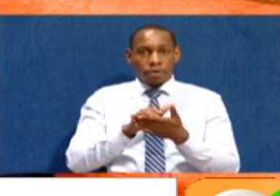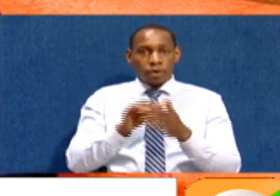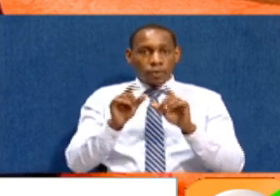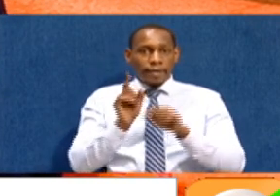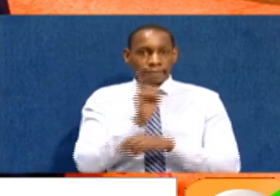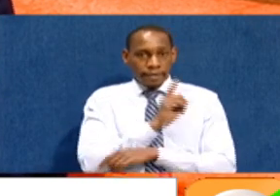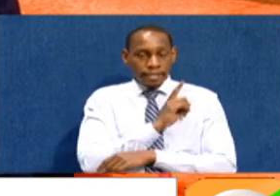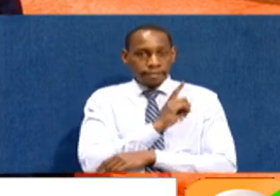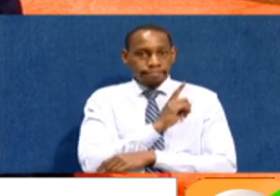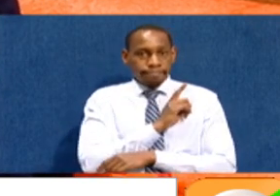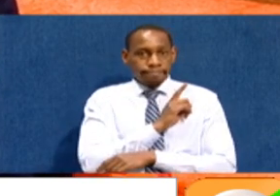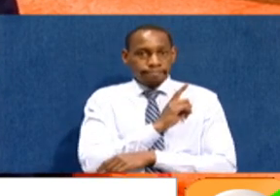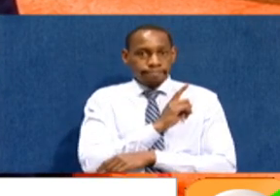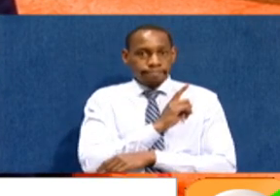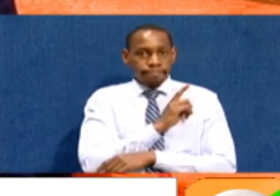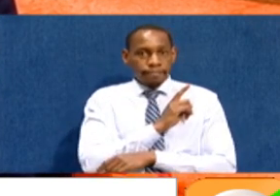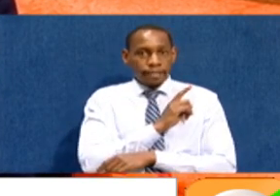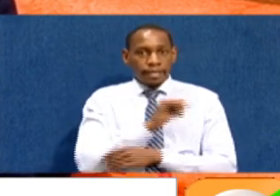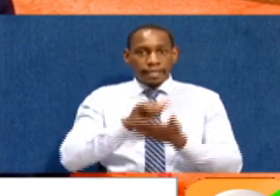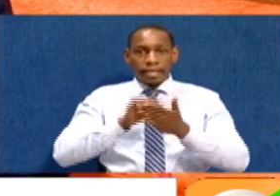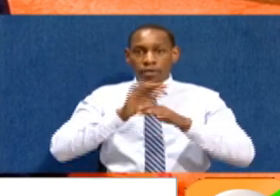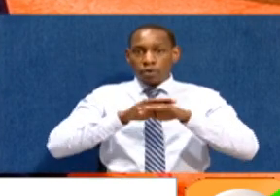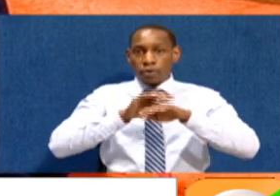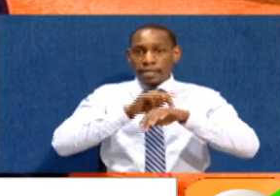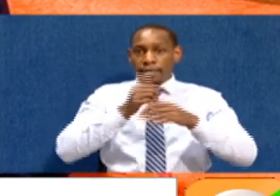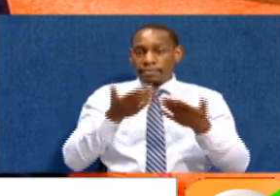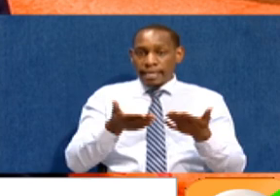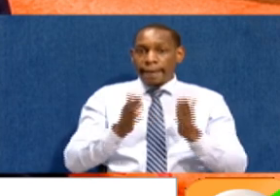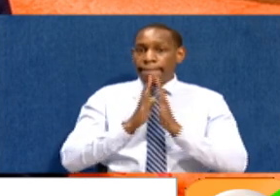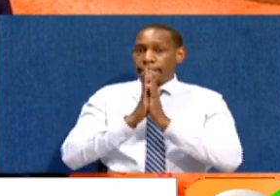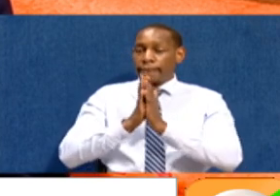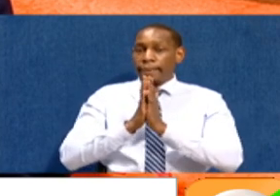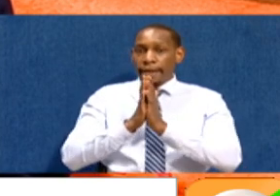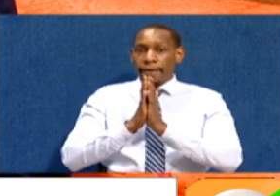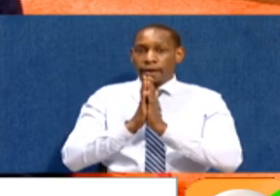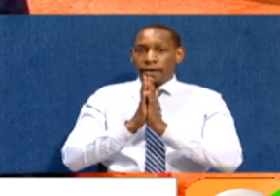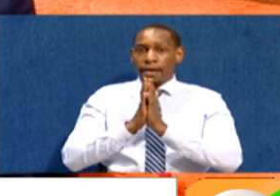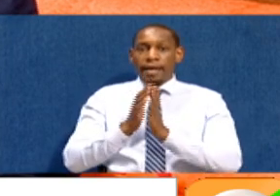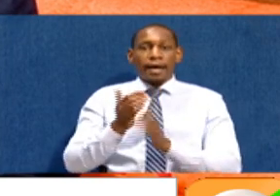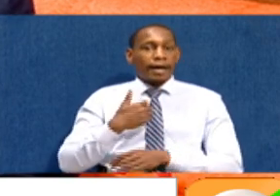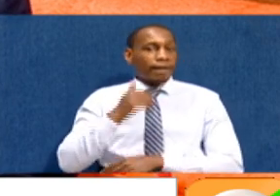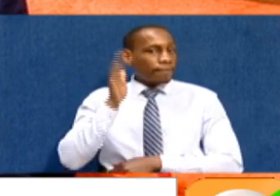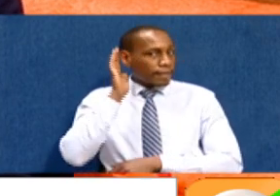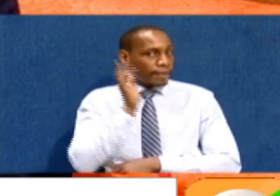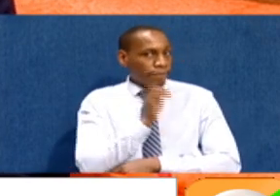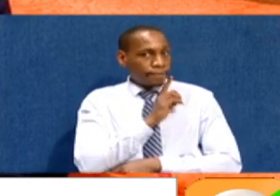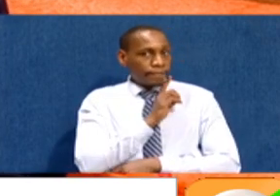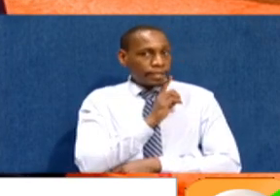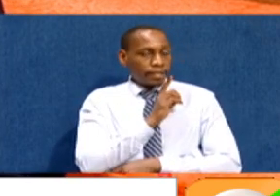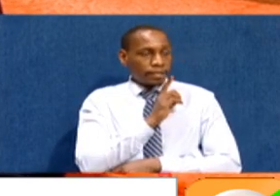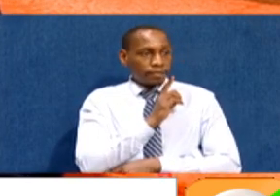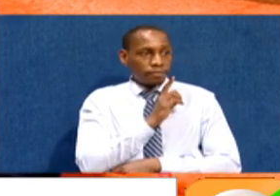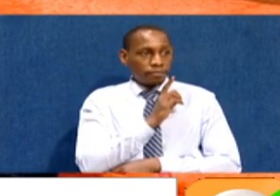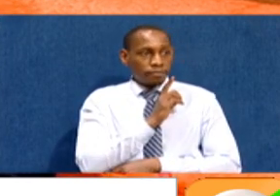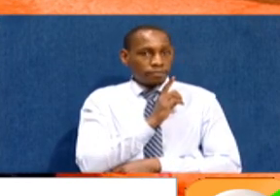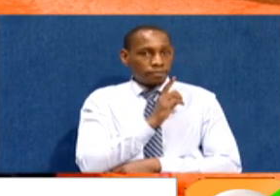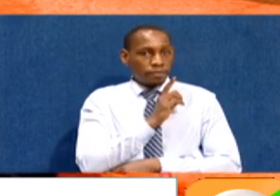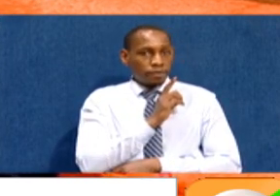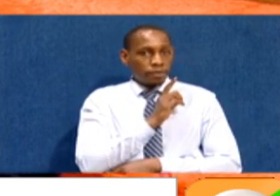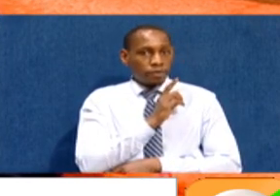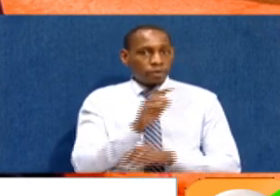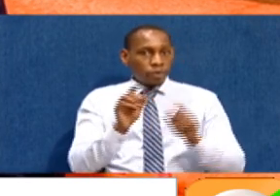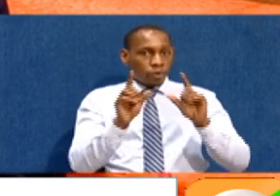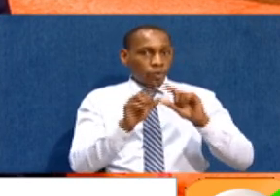since this has come up, this is a good moment with this prayer. We have heard of Brutus, where he